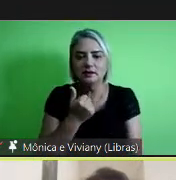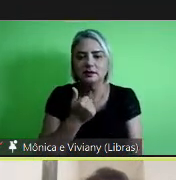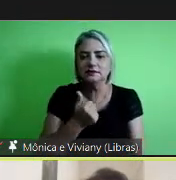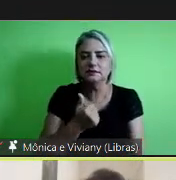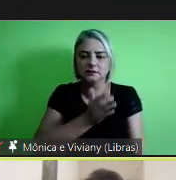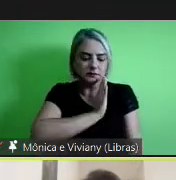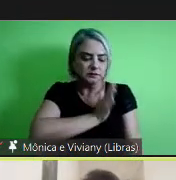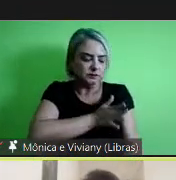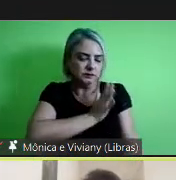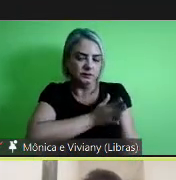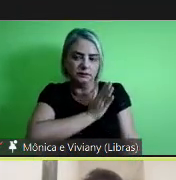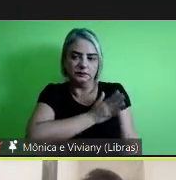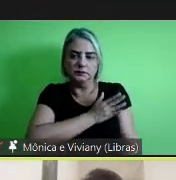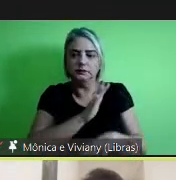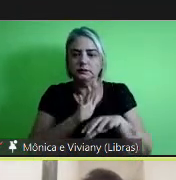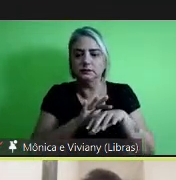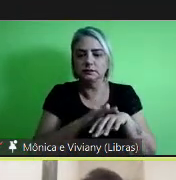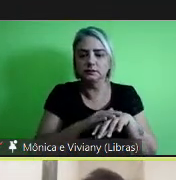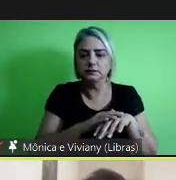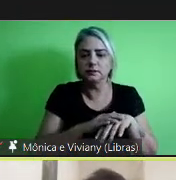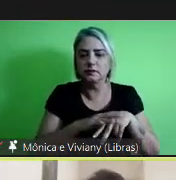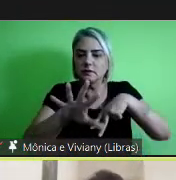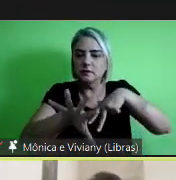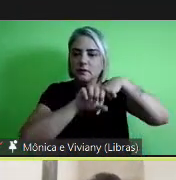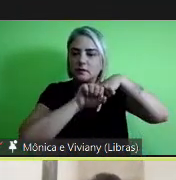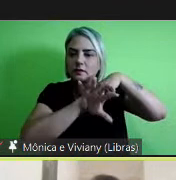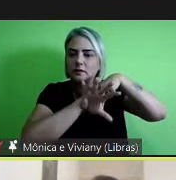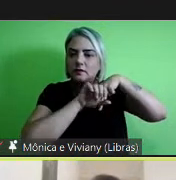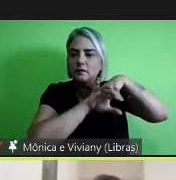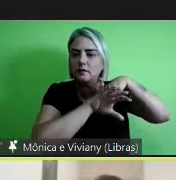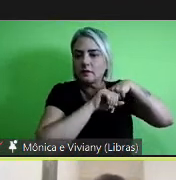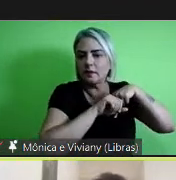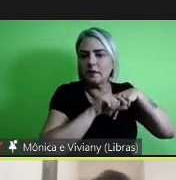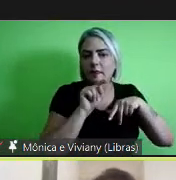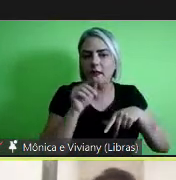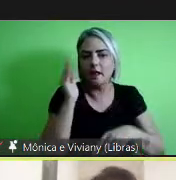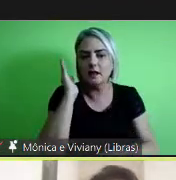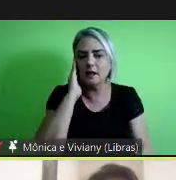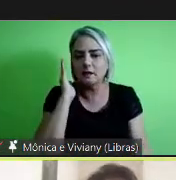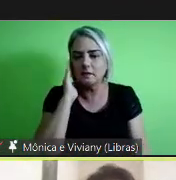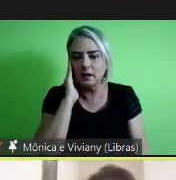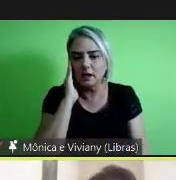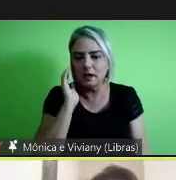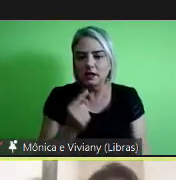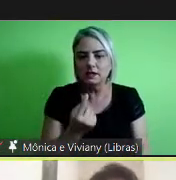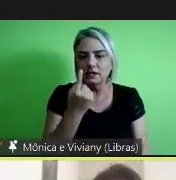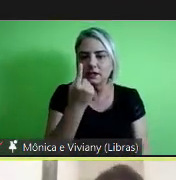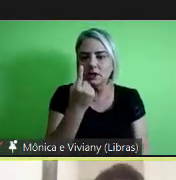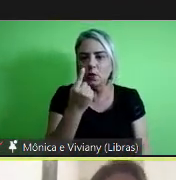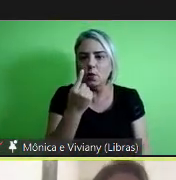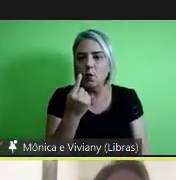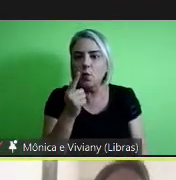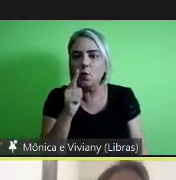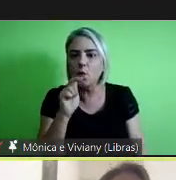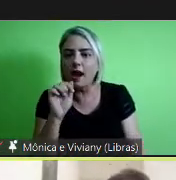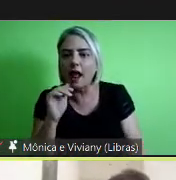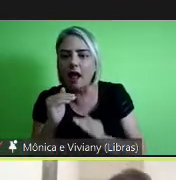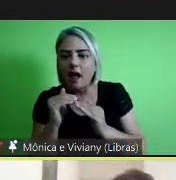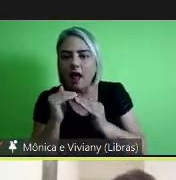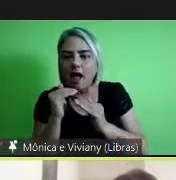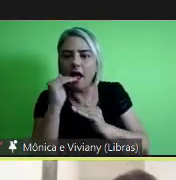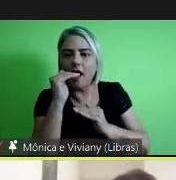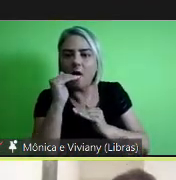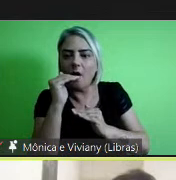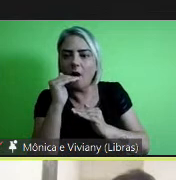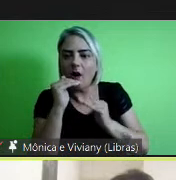discussion today? What about heart diseases and the ones that are infectious as well? So just so you have an idea,